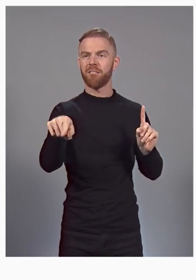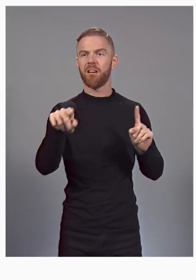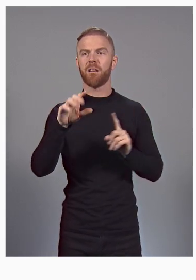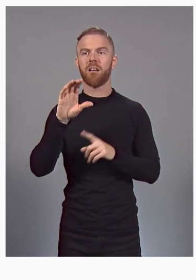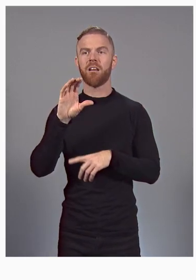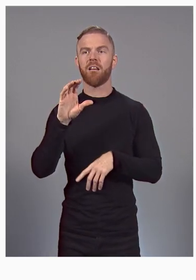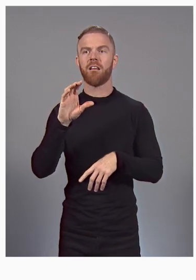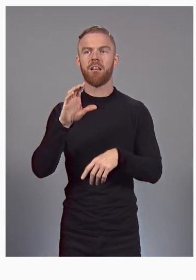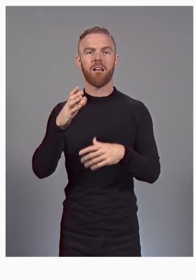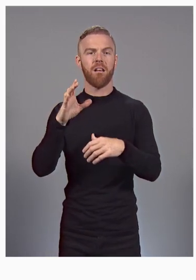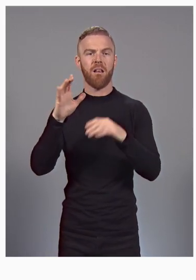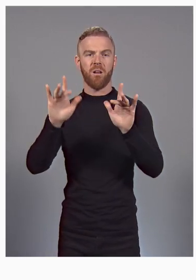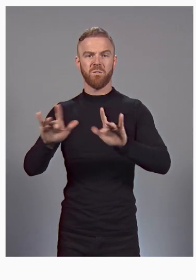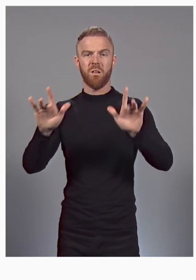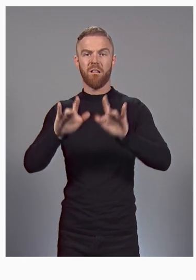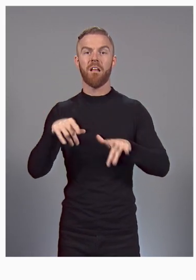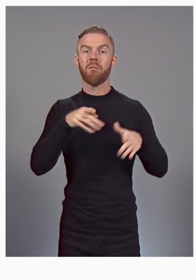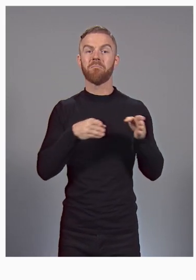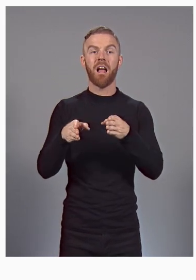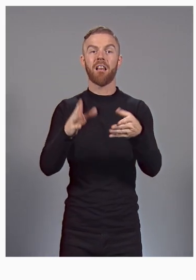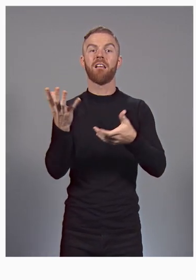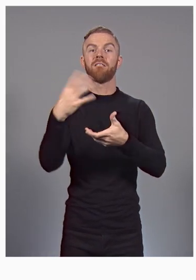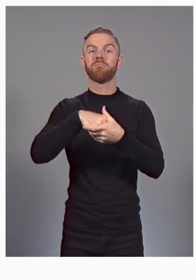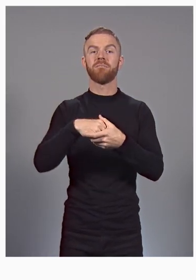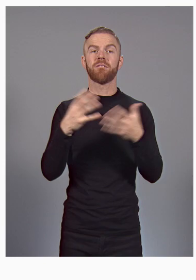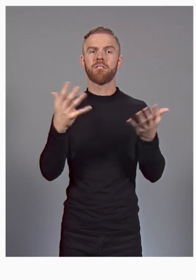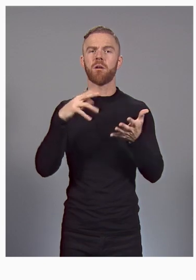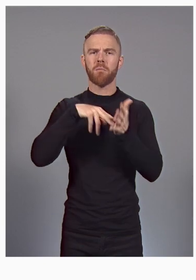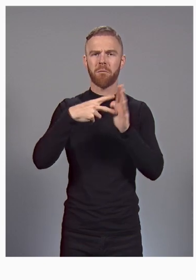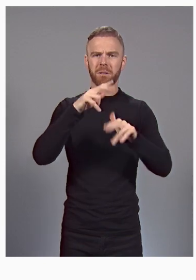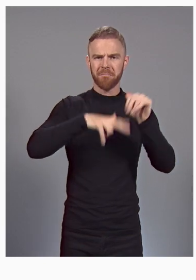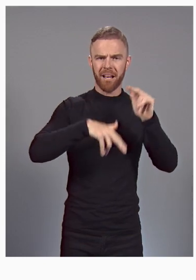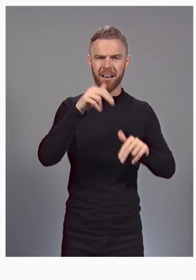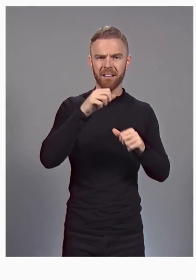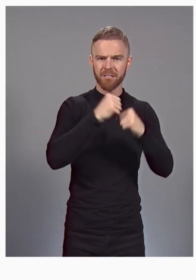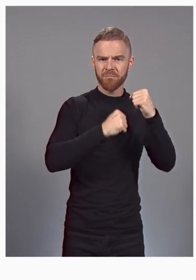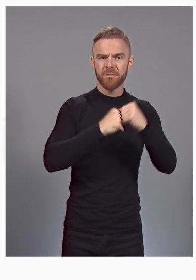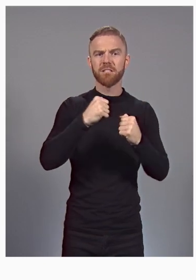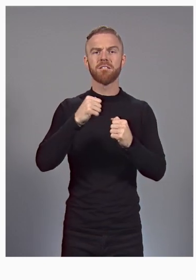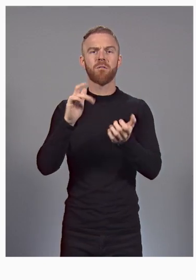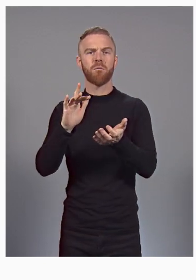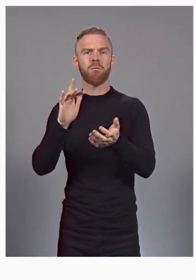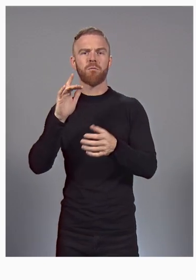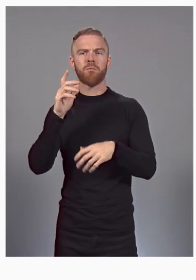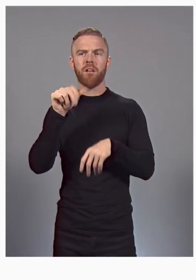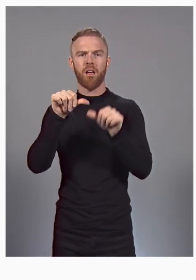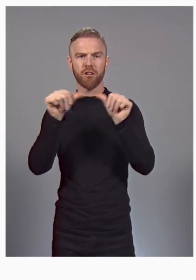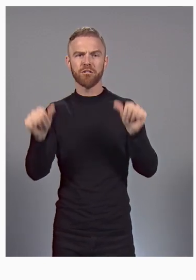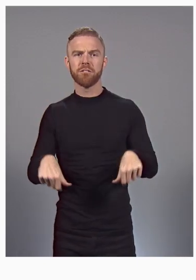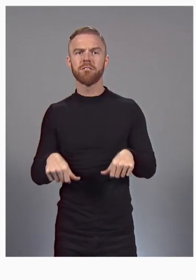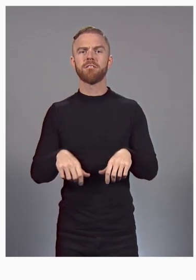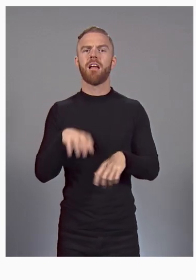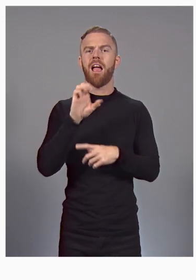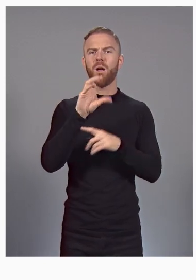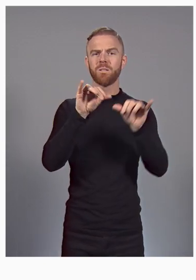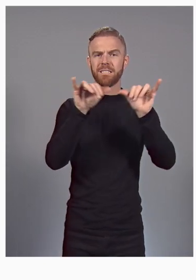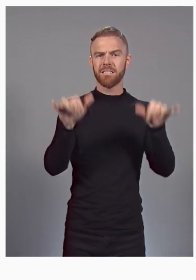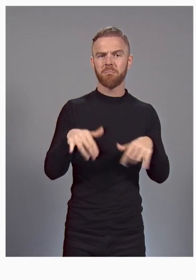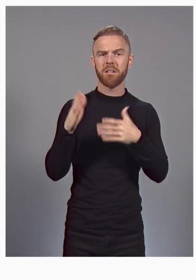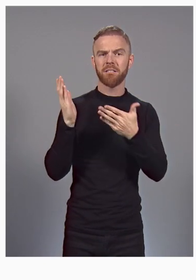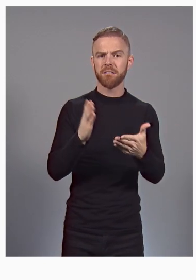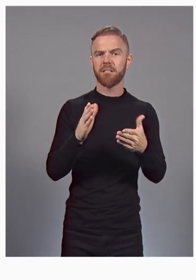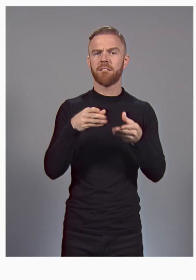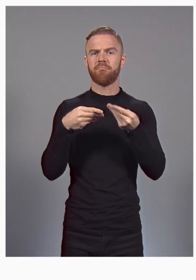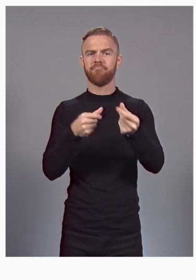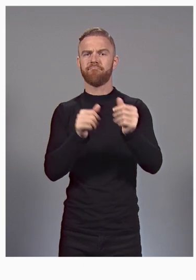infrastructure, prescriptive architectures, and an ecosystem to deliver workload-optimized, ultra-reliable infrastructure.